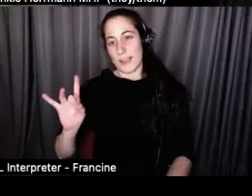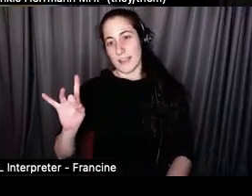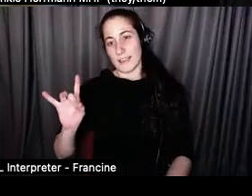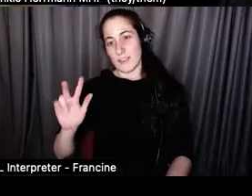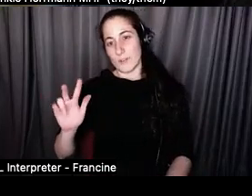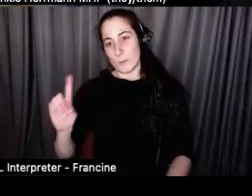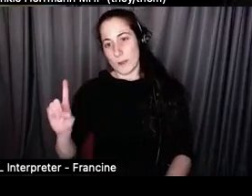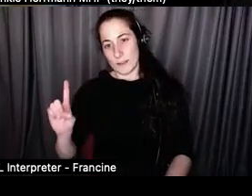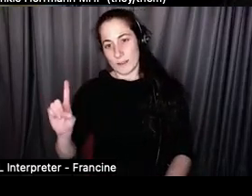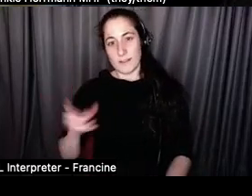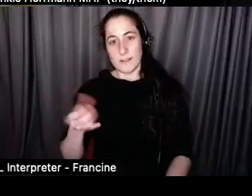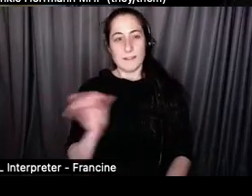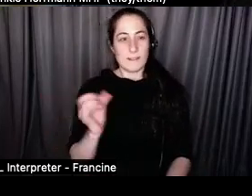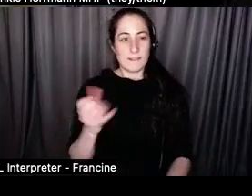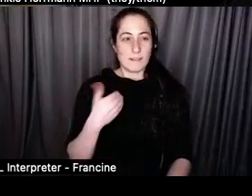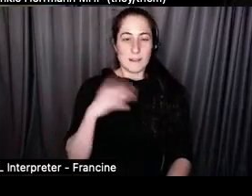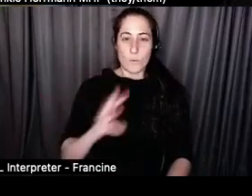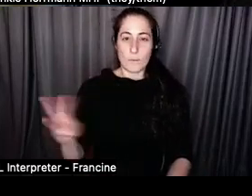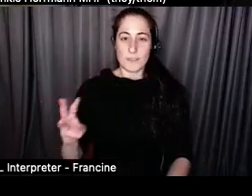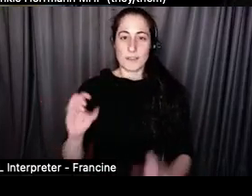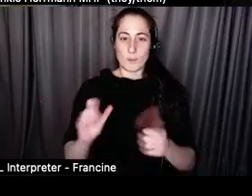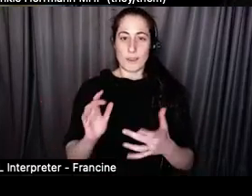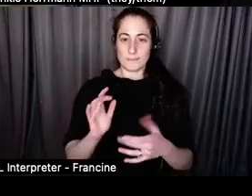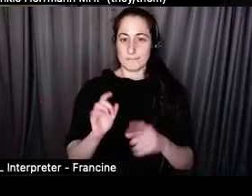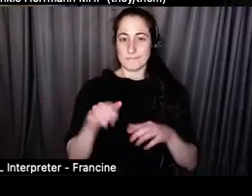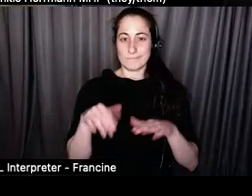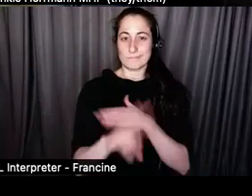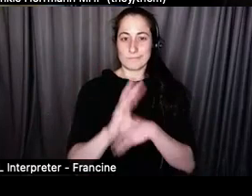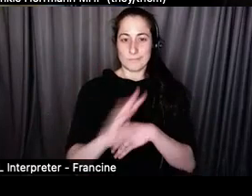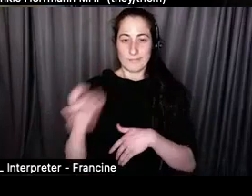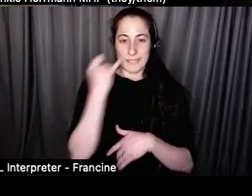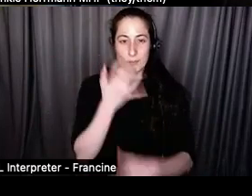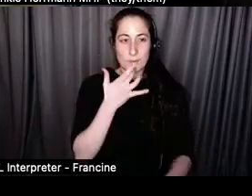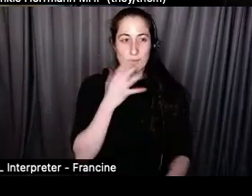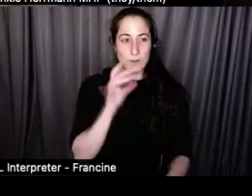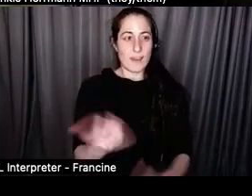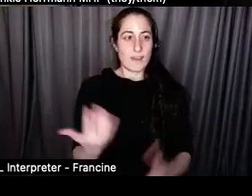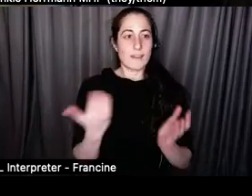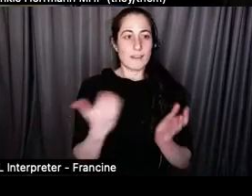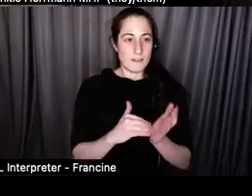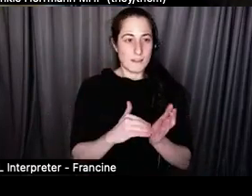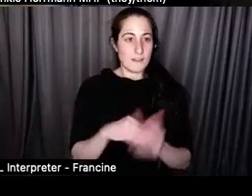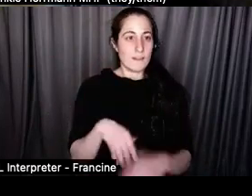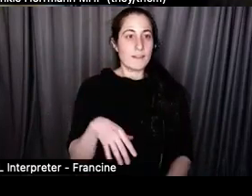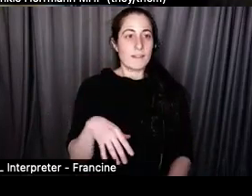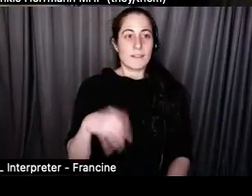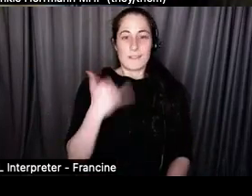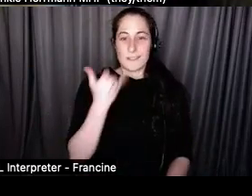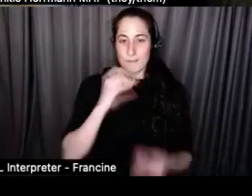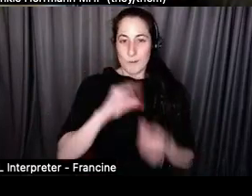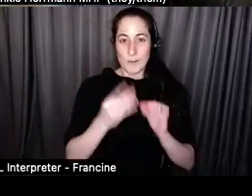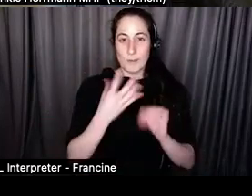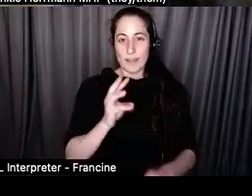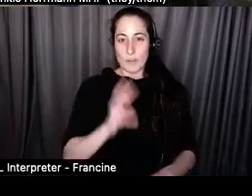1-800-541-2831. There's also a website that you can go to if that's your preferred method. And that, again, is both of that number and the website are